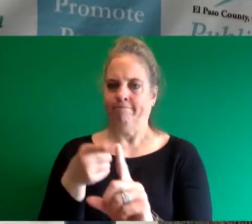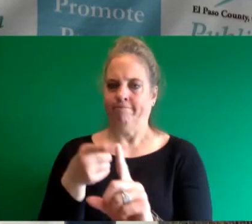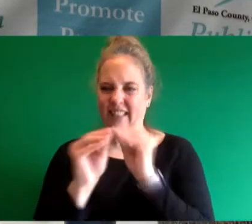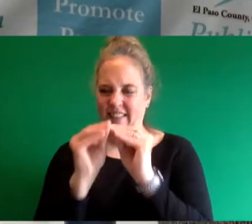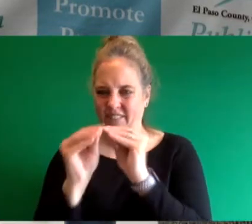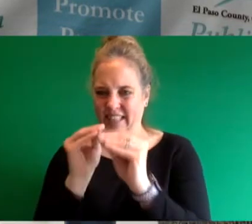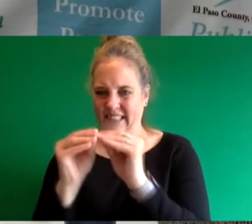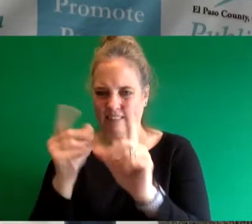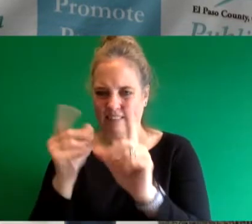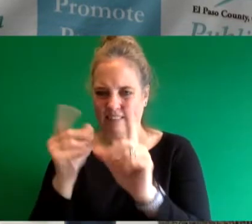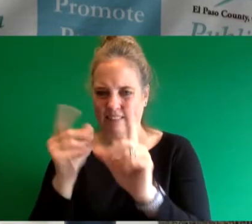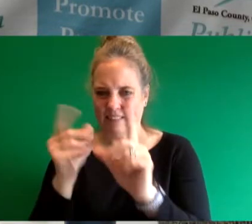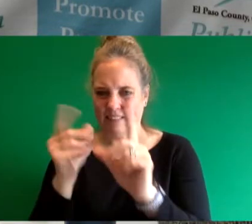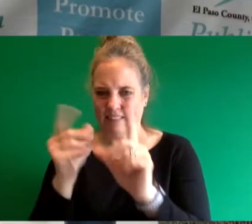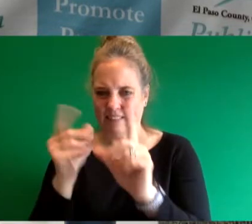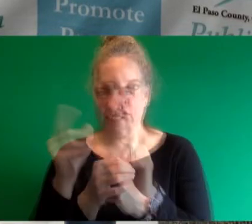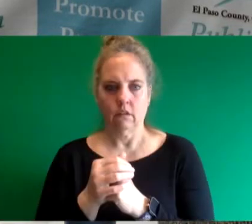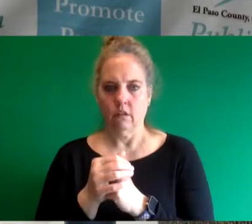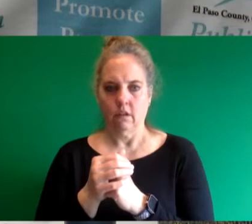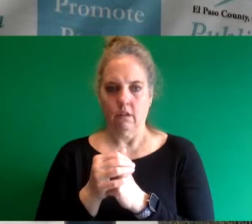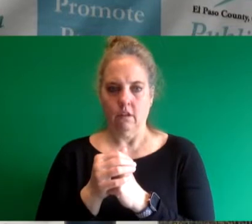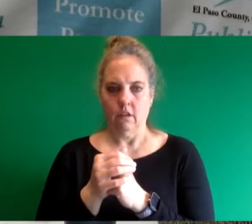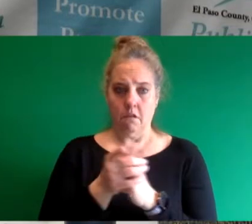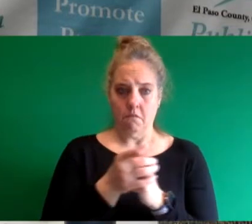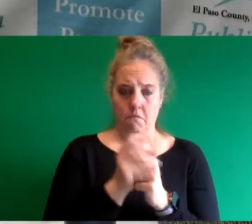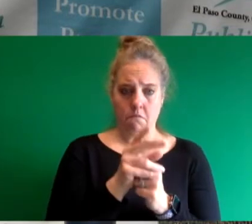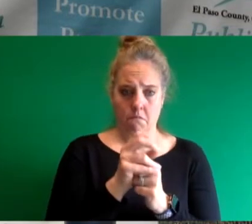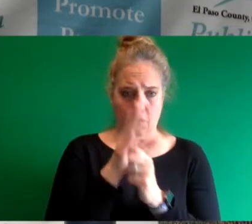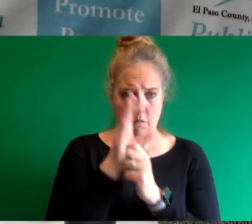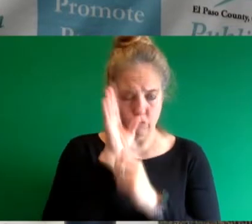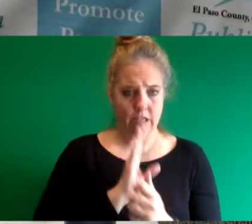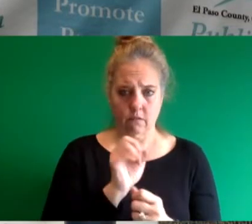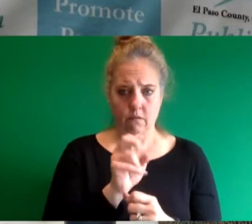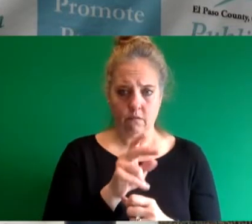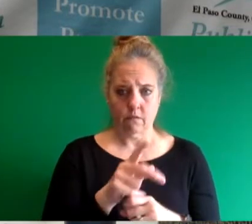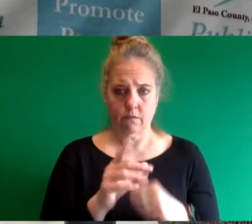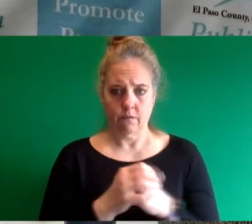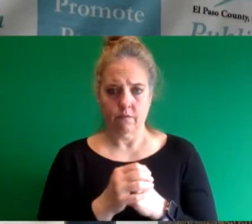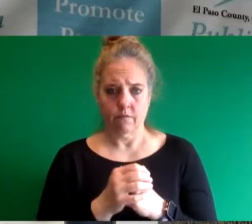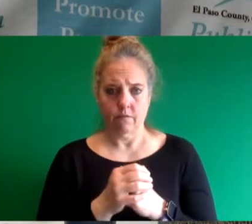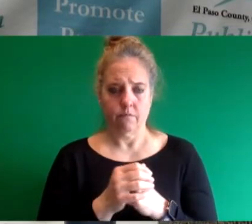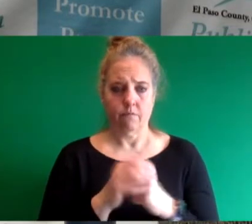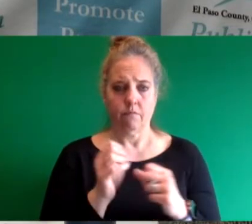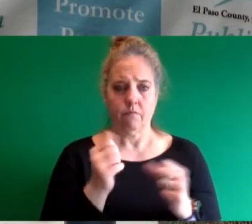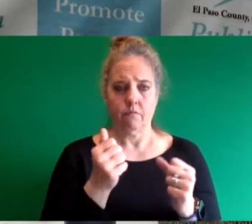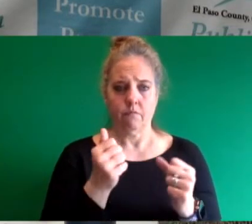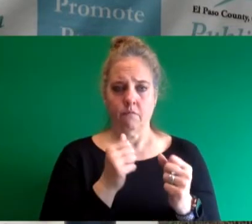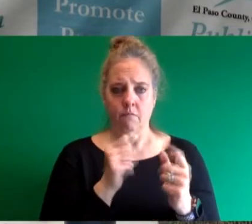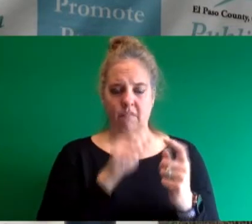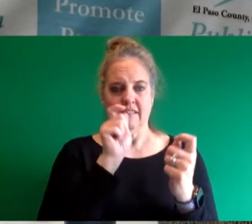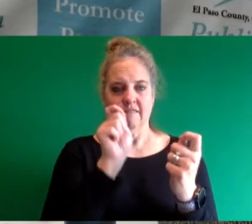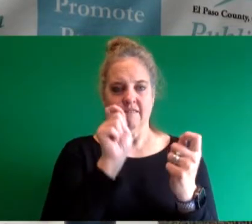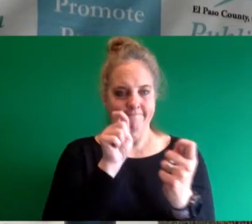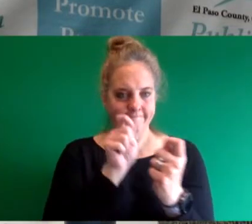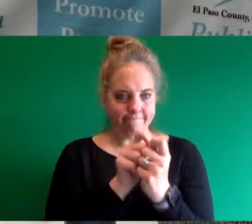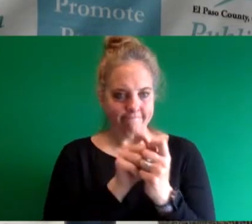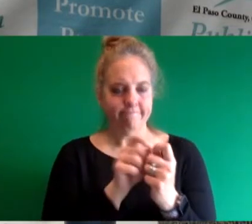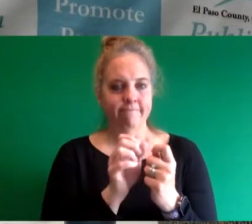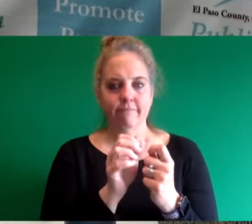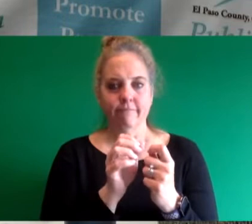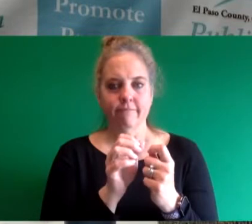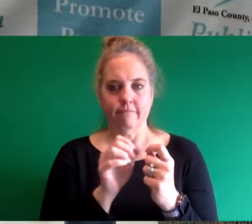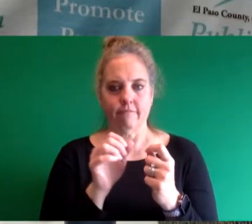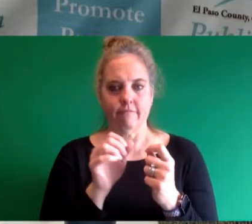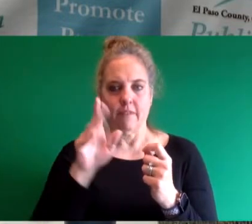our congressional delegation, our state delegation, as well as the CDPHE, and emailed the governor